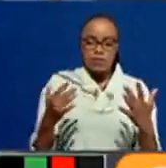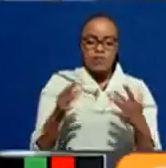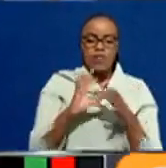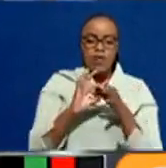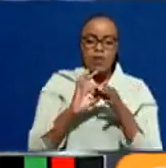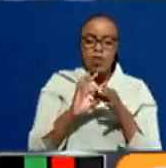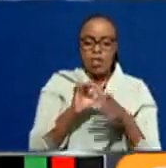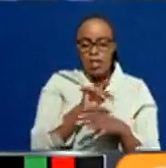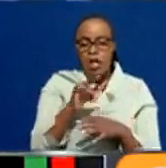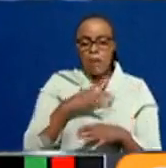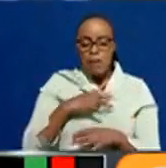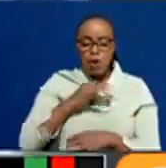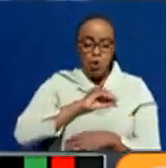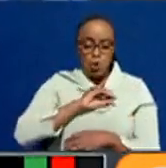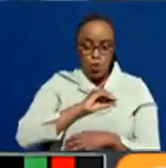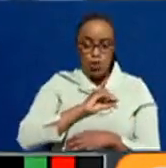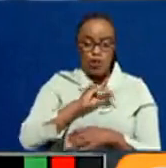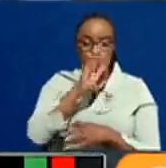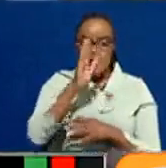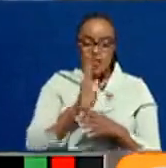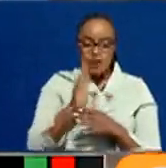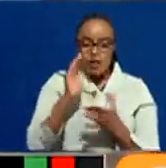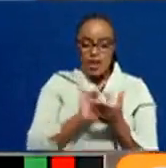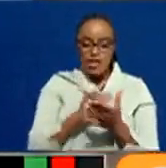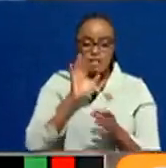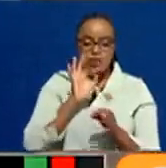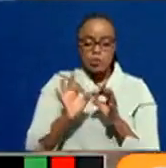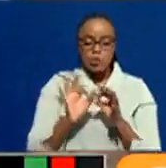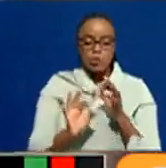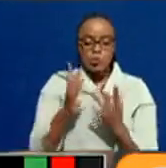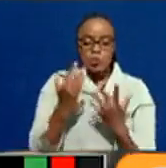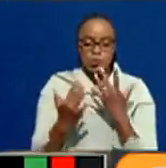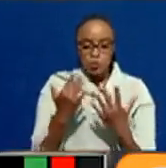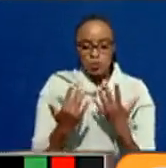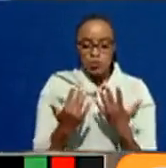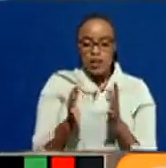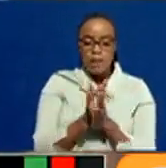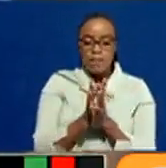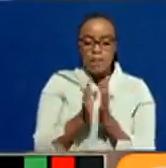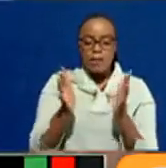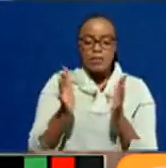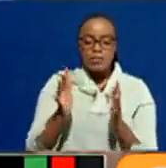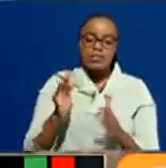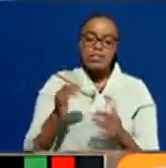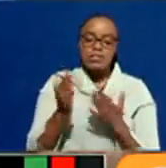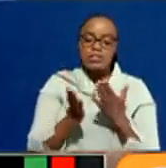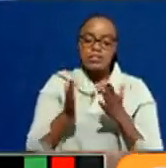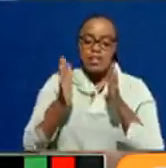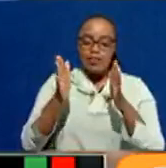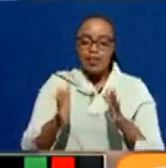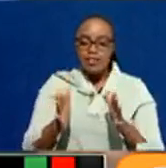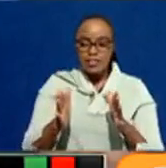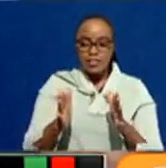Belonging to the people of Kenya will never again be touched by overzealous public servants.